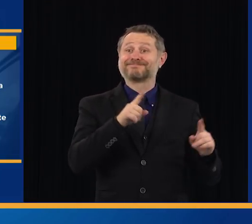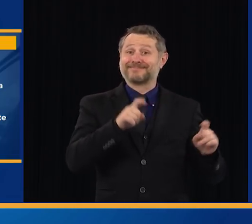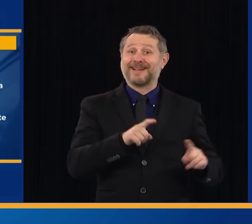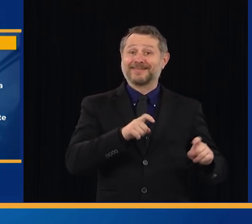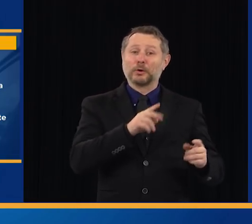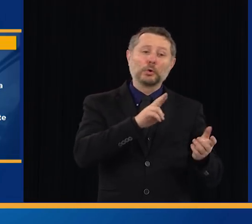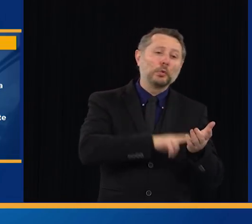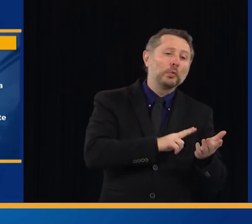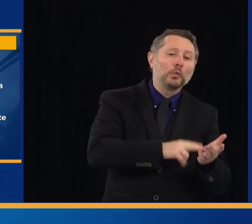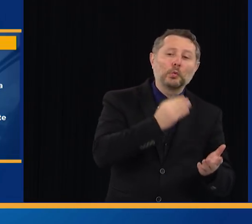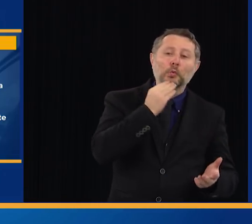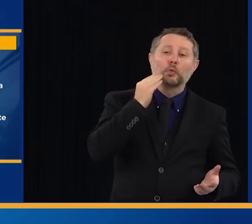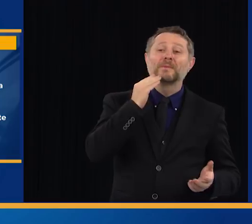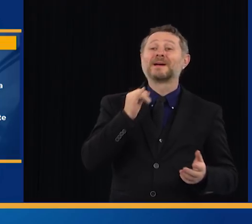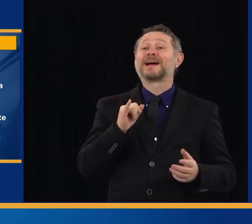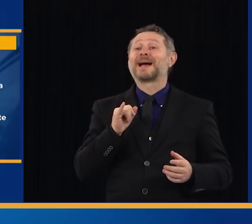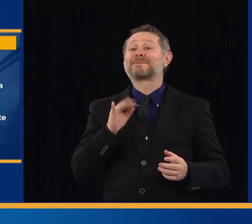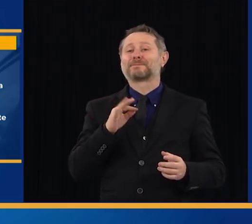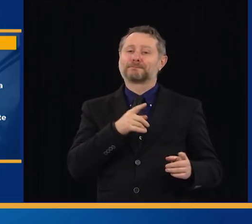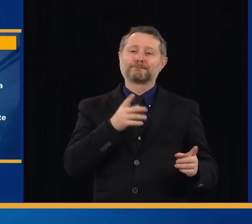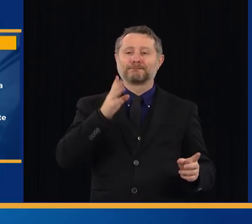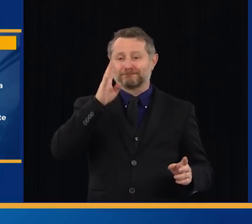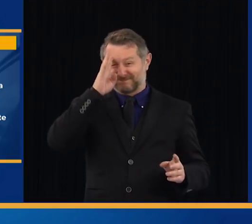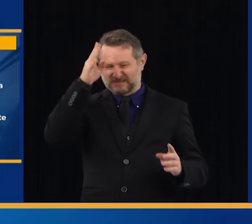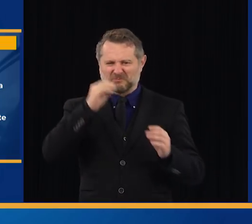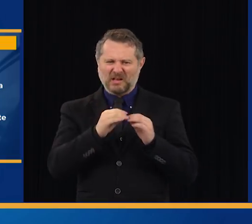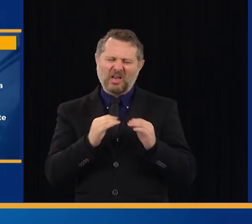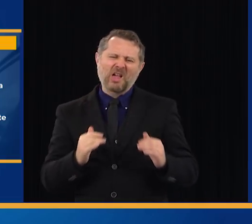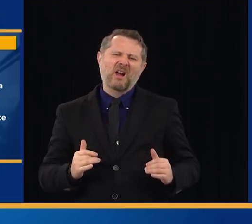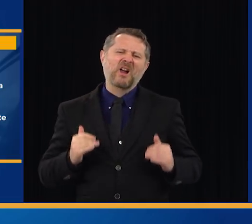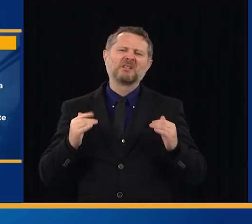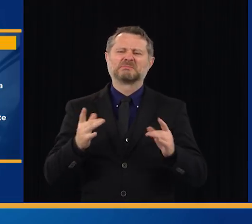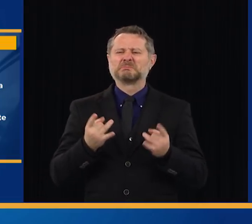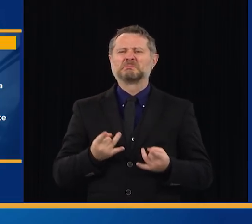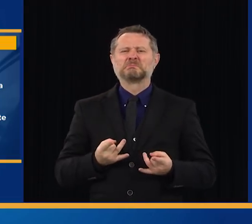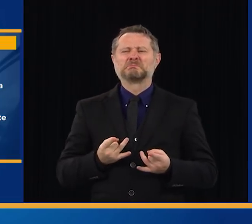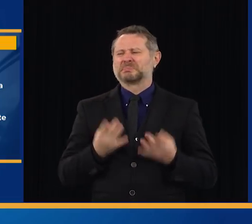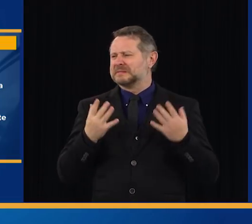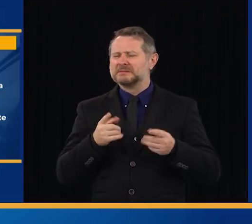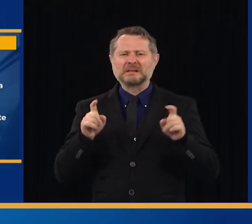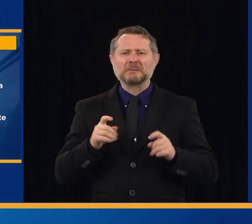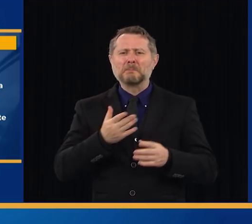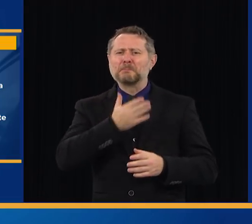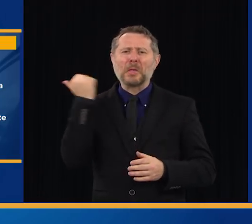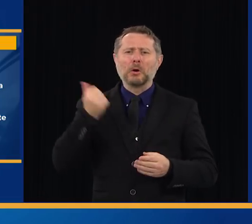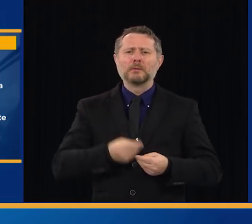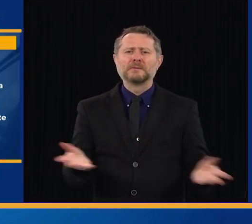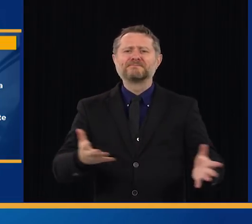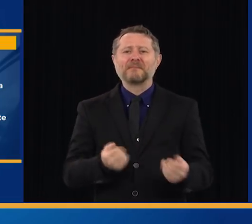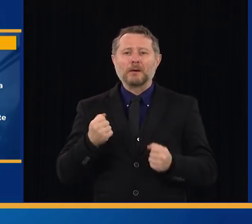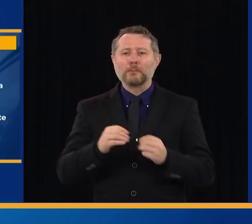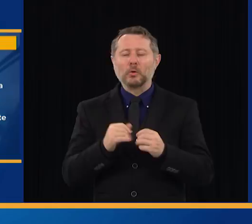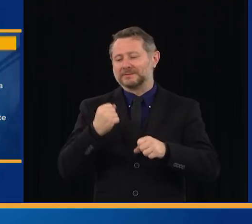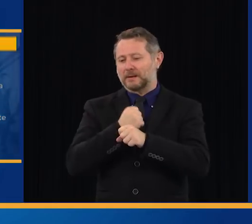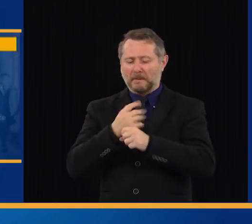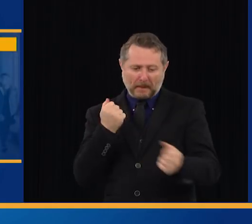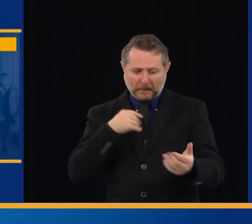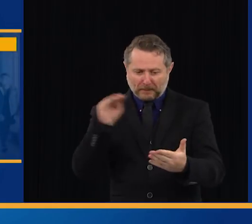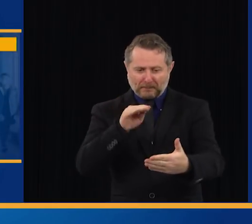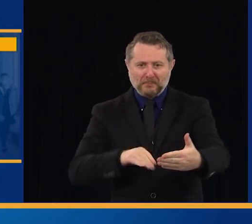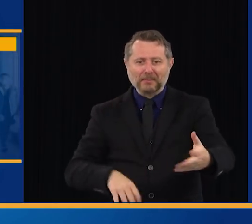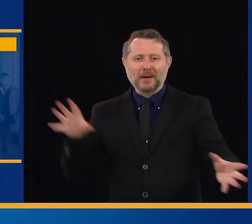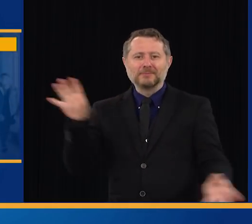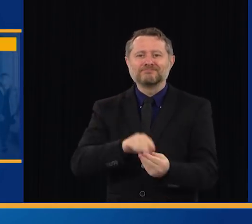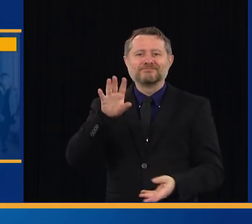advanced testing, then you'll have a better idea what % of your population has actually been exposed. That's what the antibody testing is